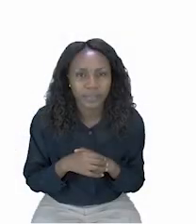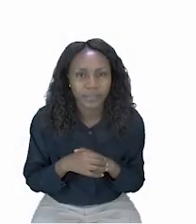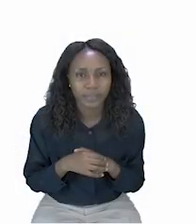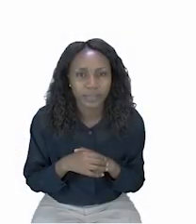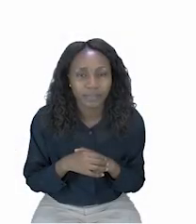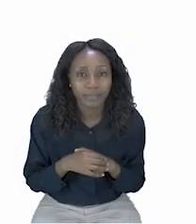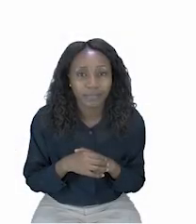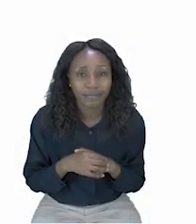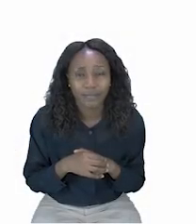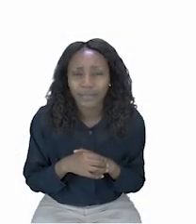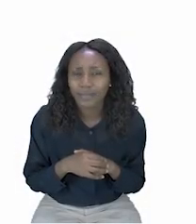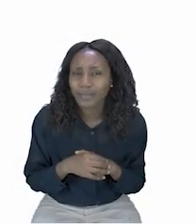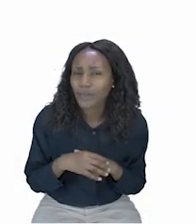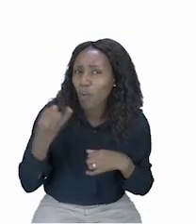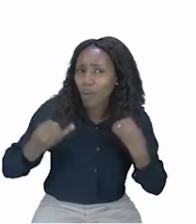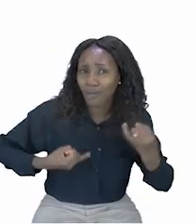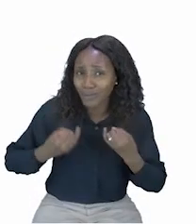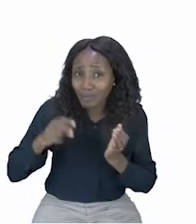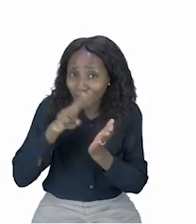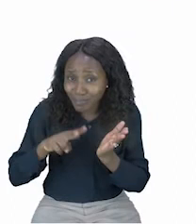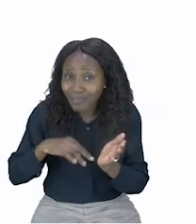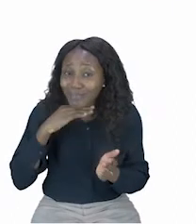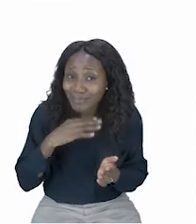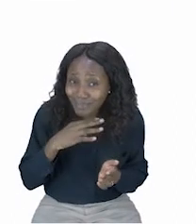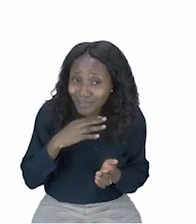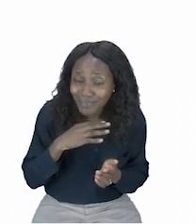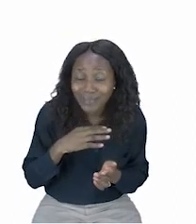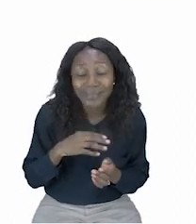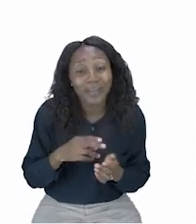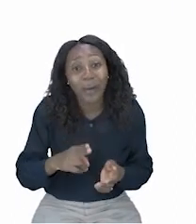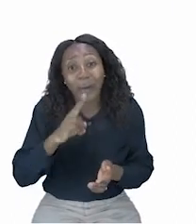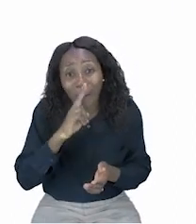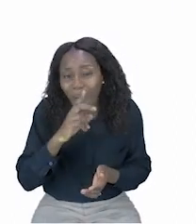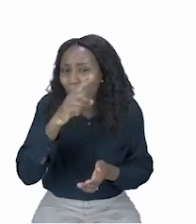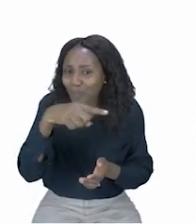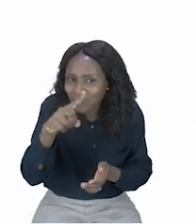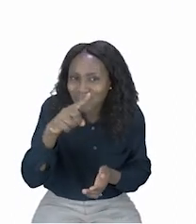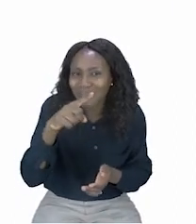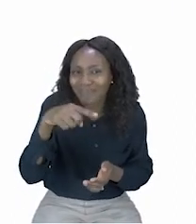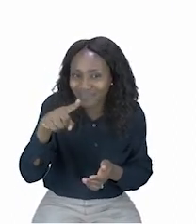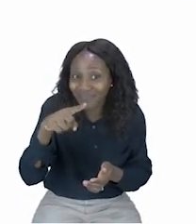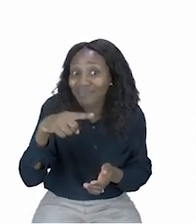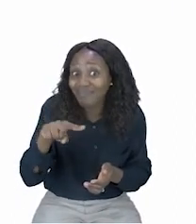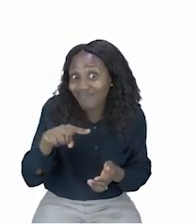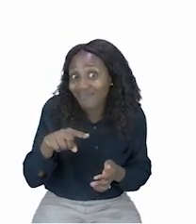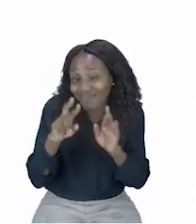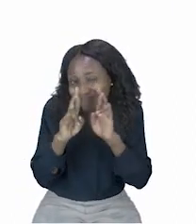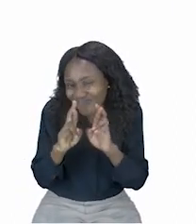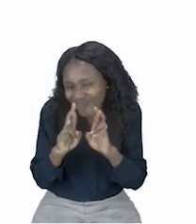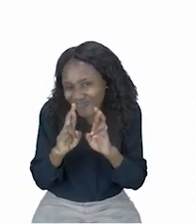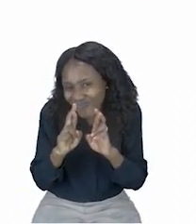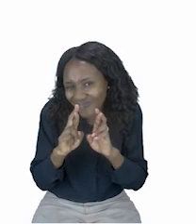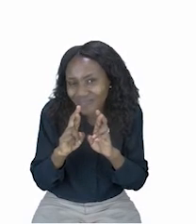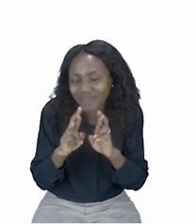I hope you enjoyed that passage, and I also hope that you answered all your questions correctly.